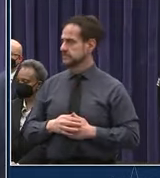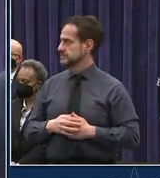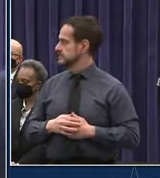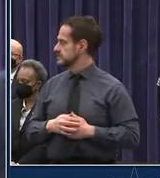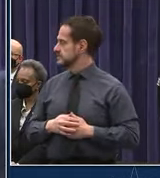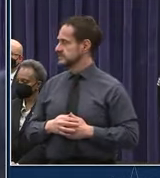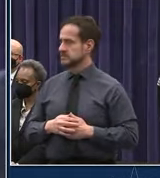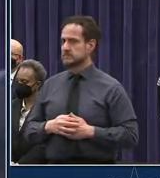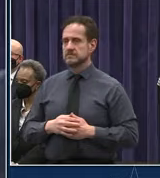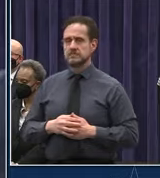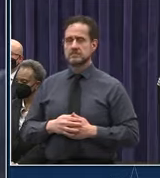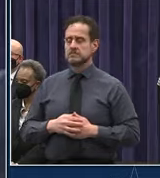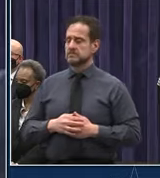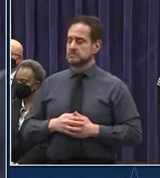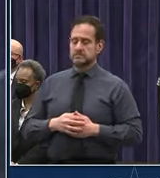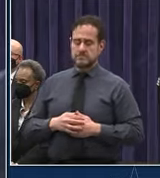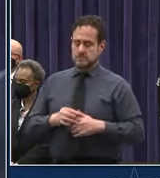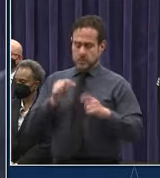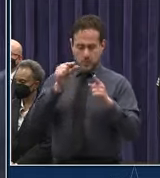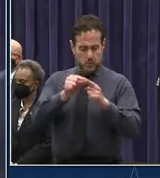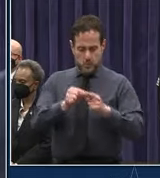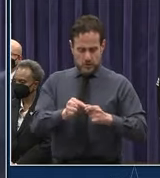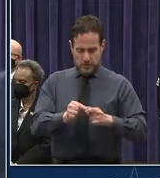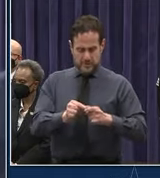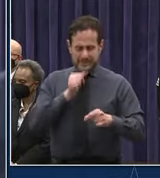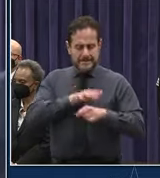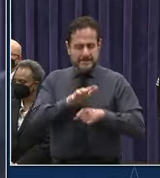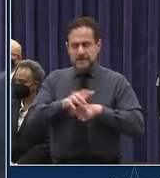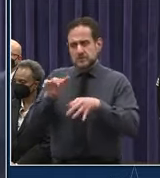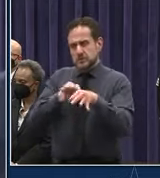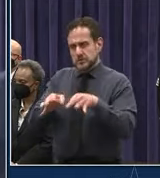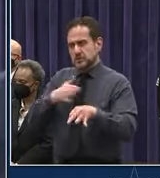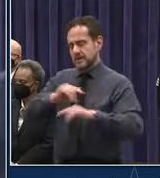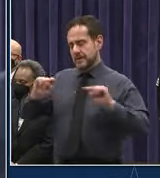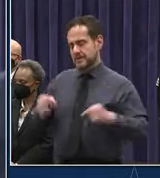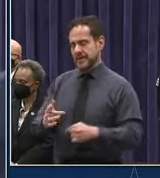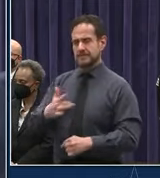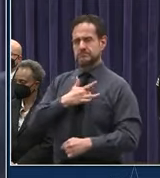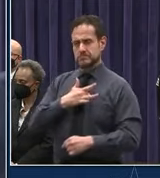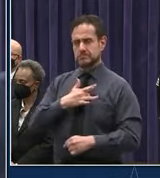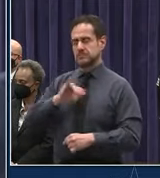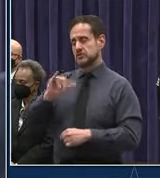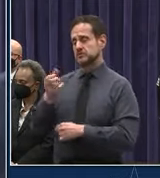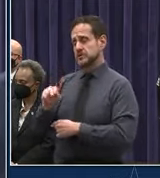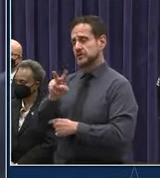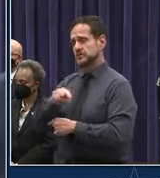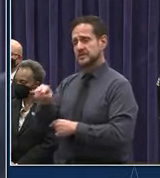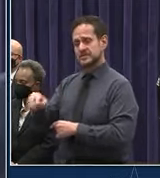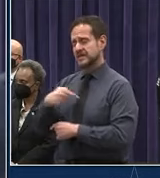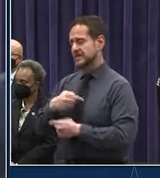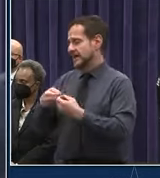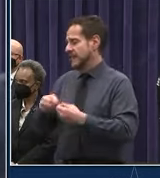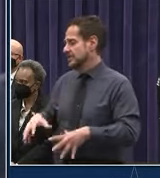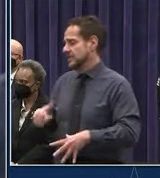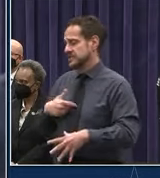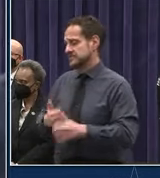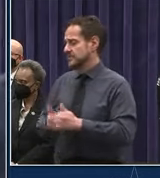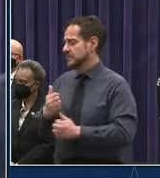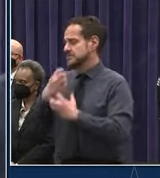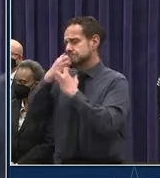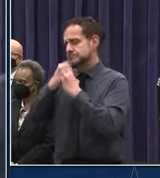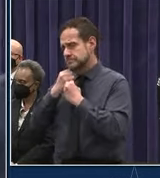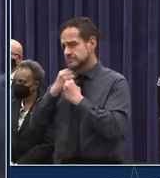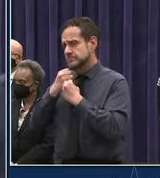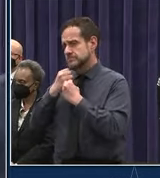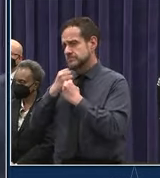Words cannot describe the pain I am feeling. On January 22nd, I lost my greatest treasure in life. I